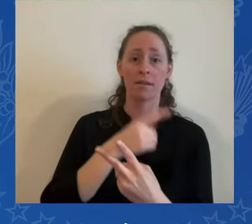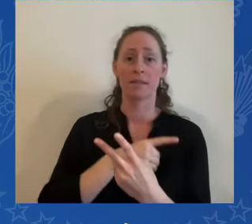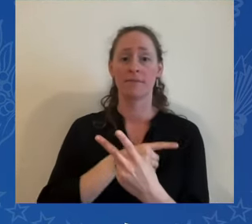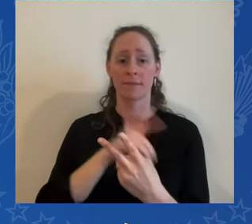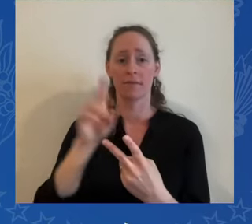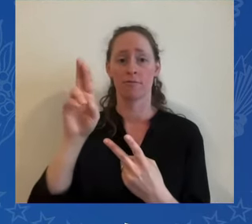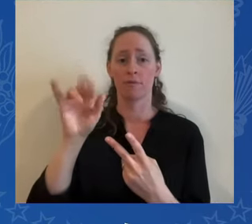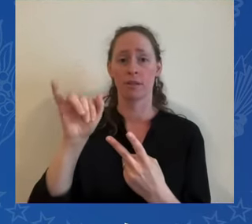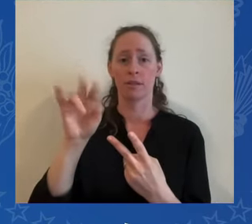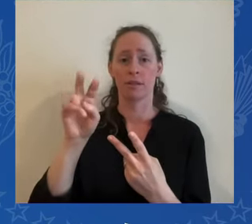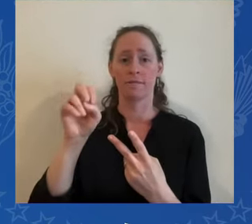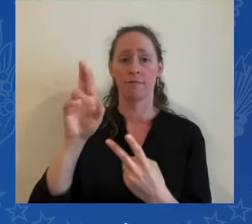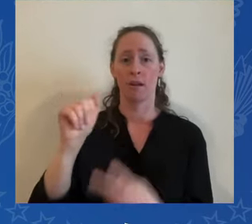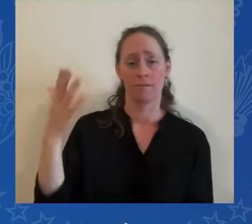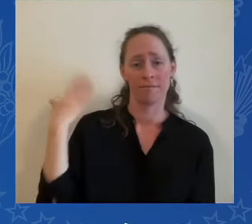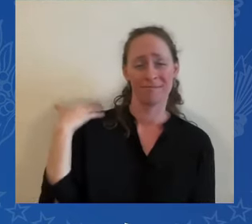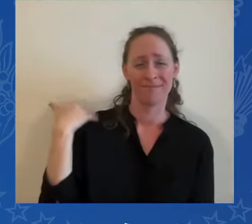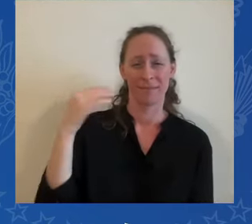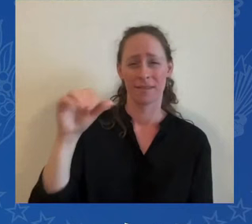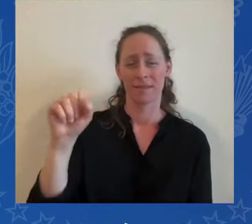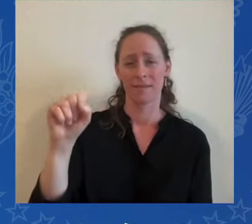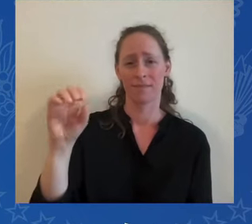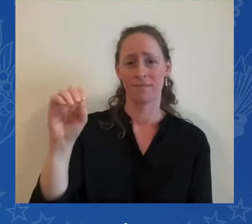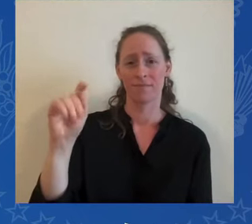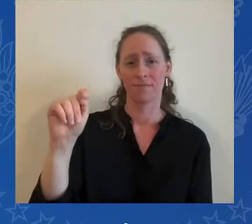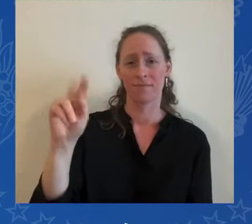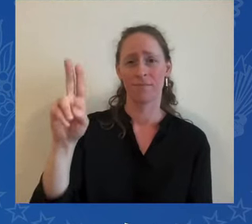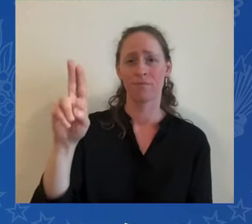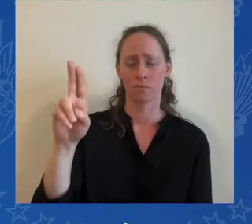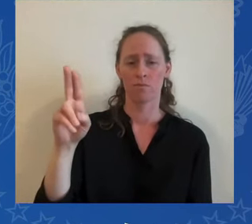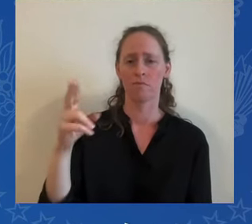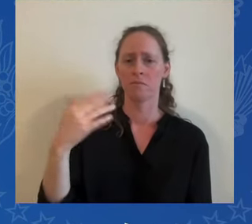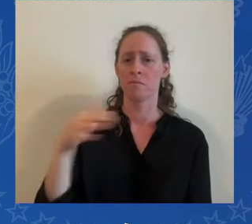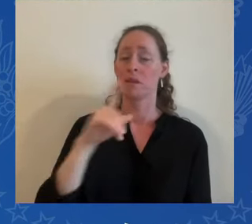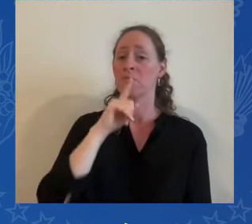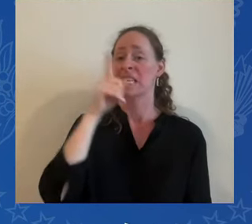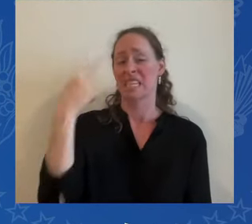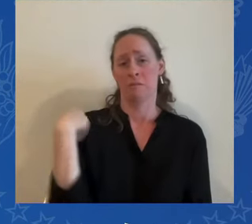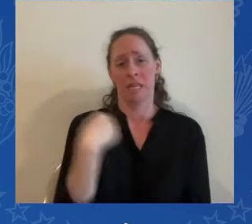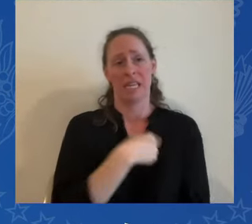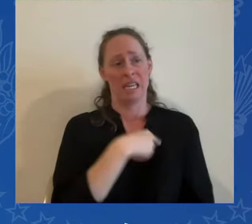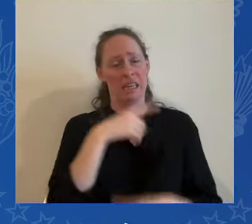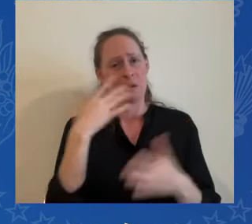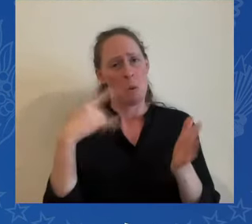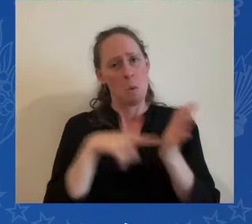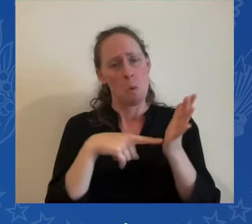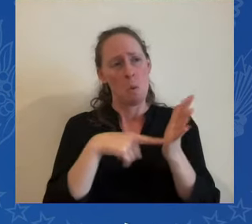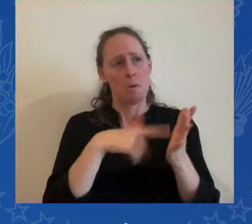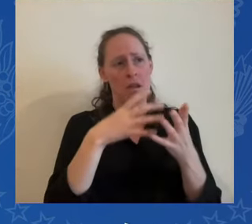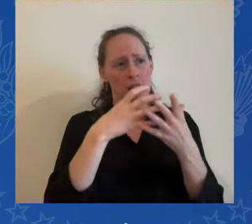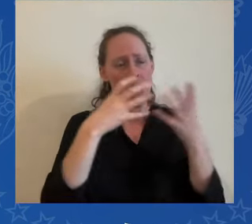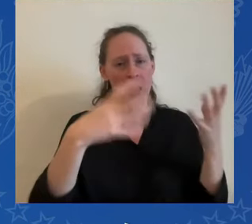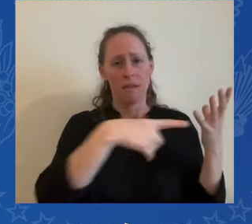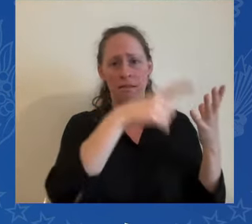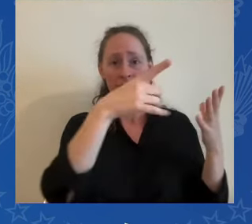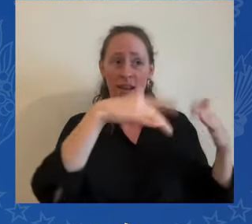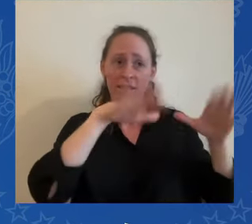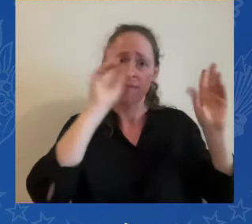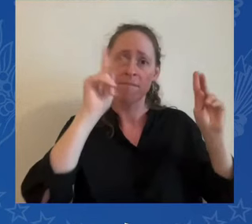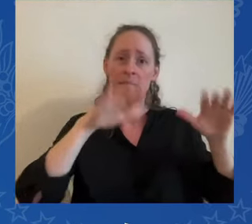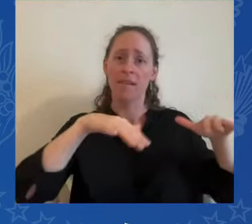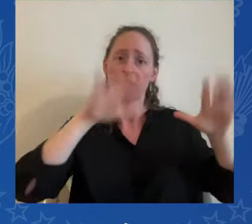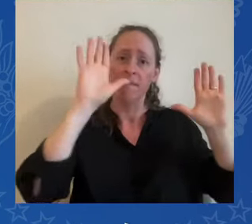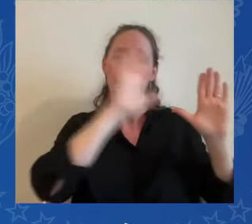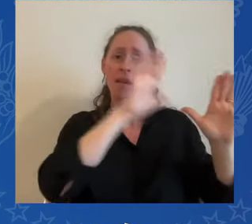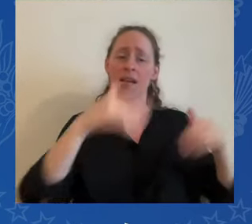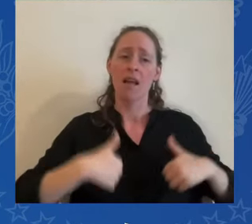is forever in debt for their loved ones and the sacrifice they made on behalf of their fellow citizens. That terrible day, when the bullets